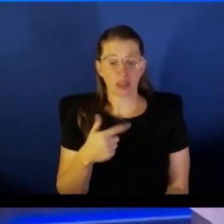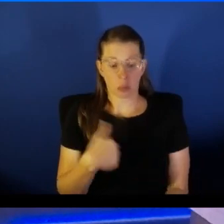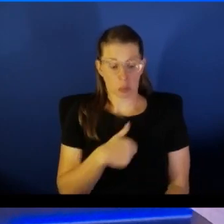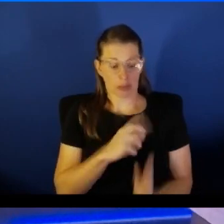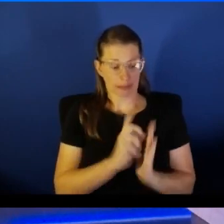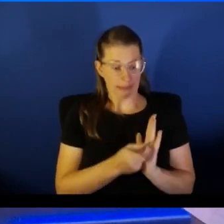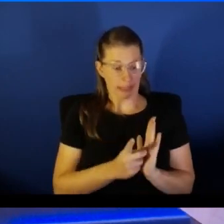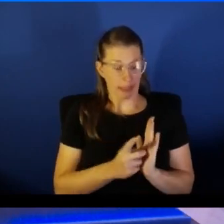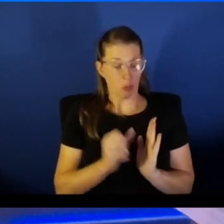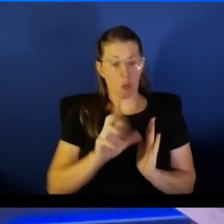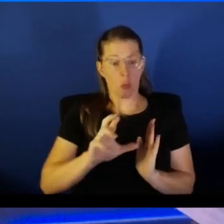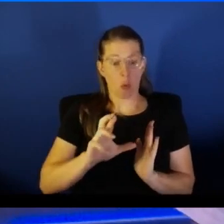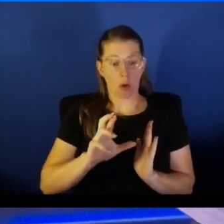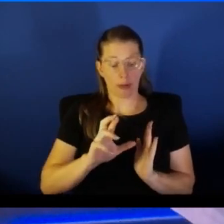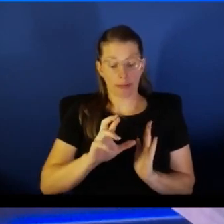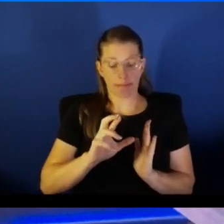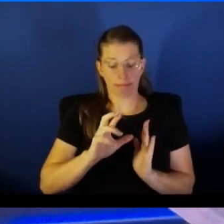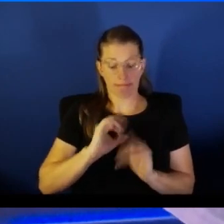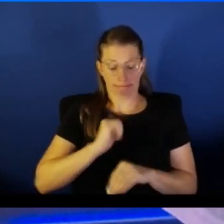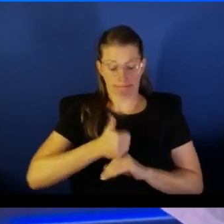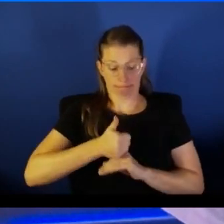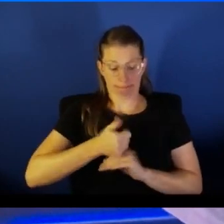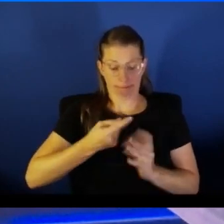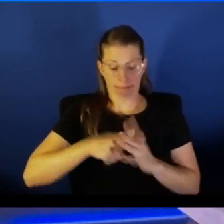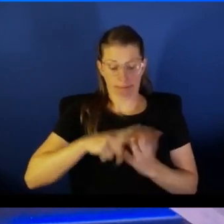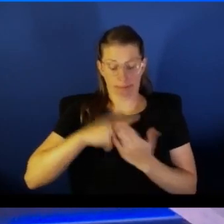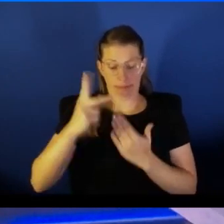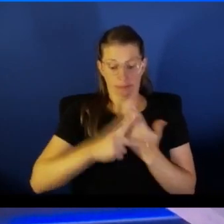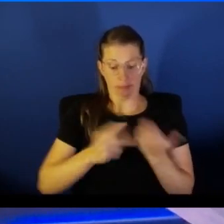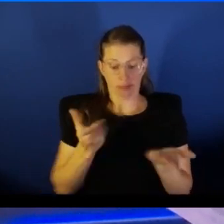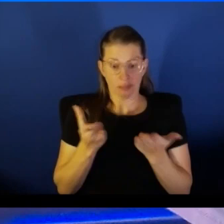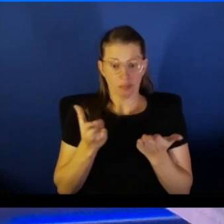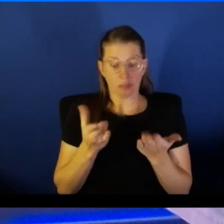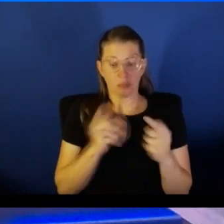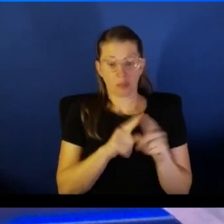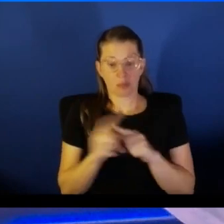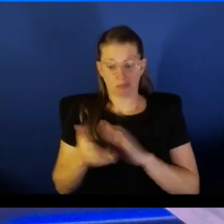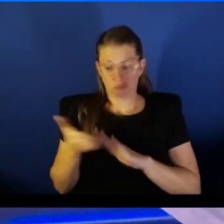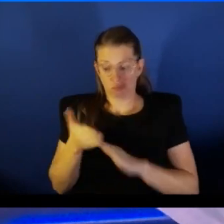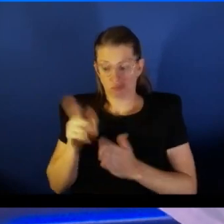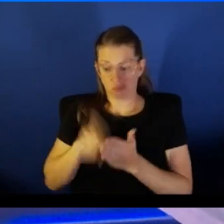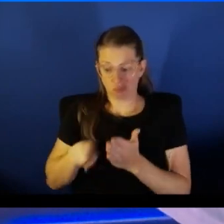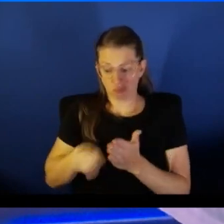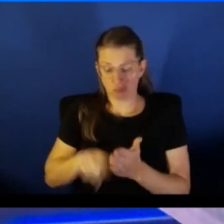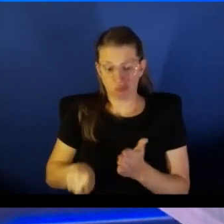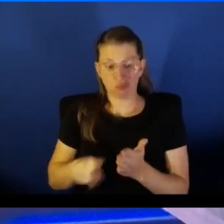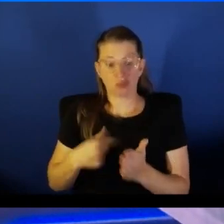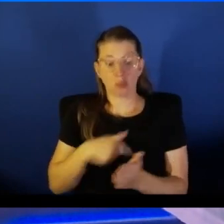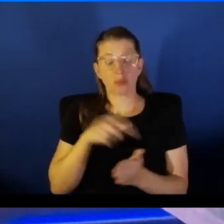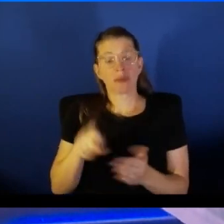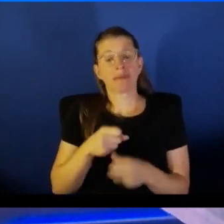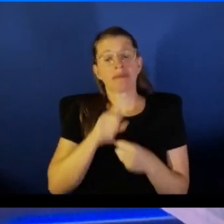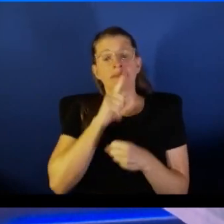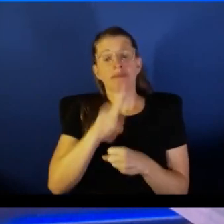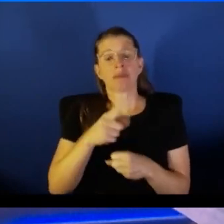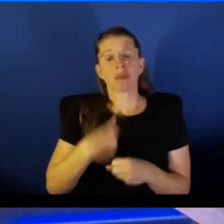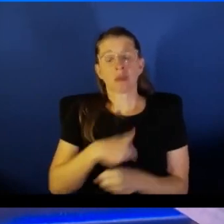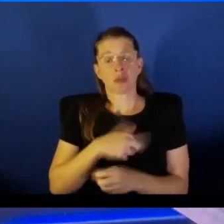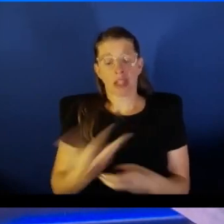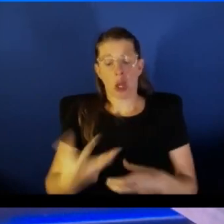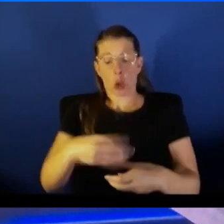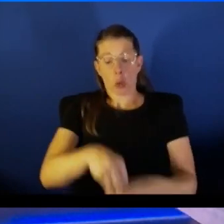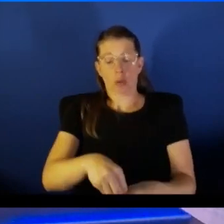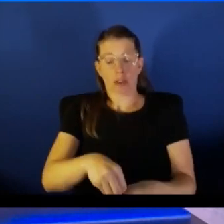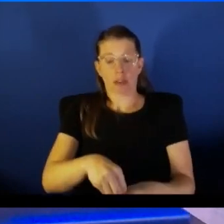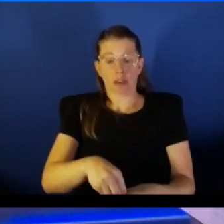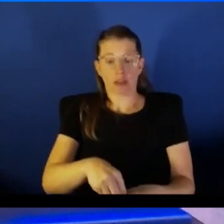or implementing those program services and even conducting research, we need to make sure that we are being inclusive of the